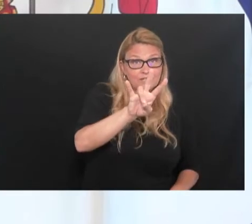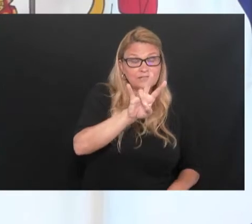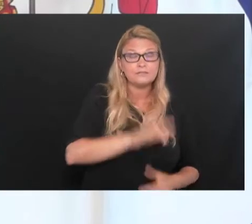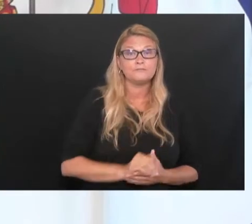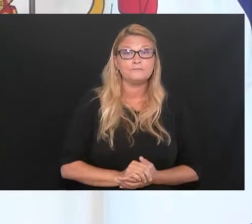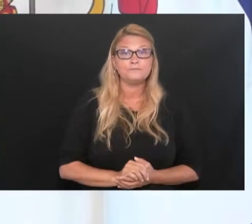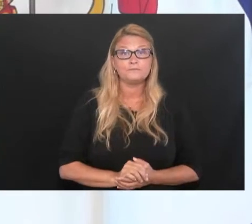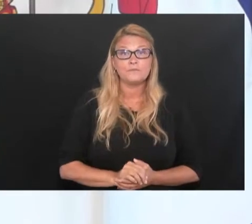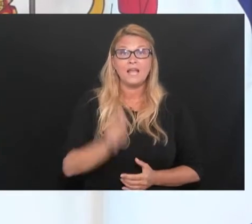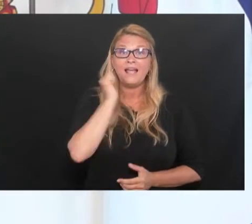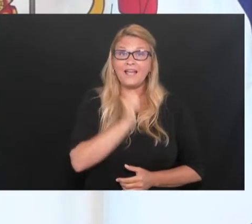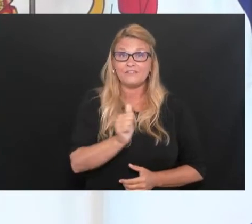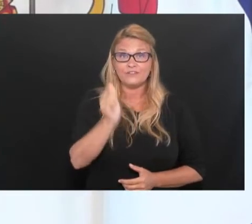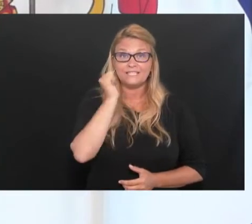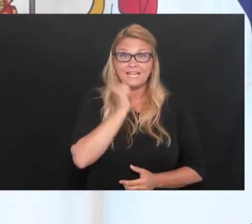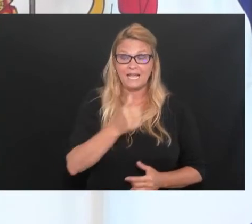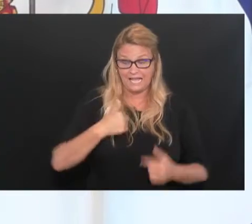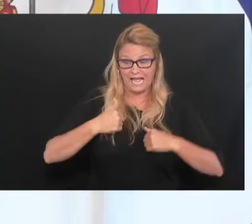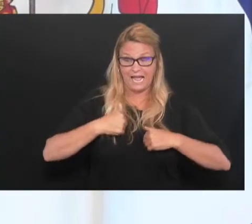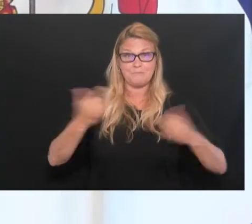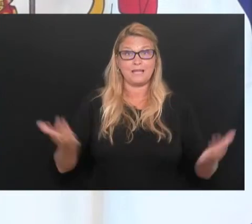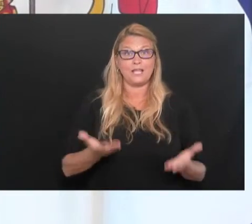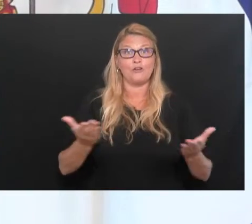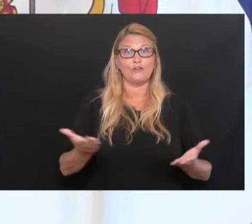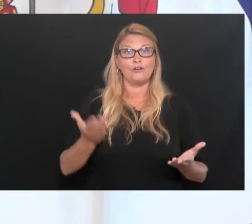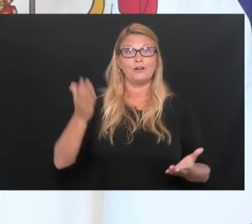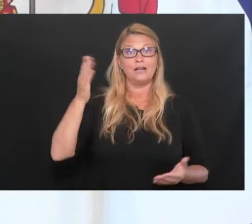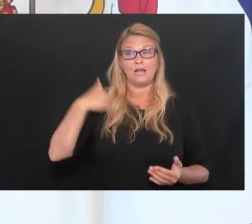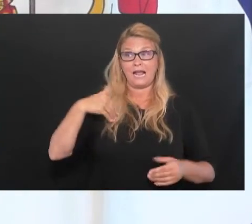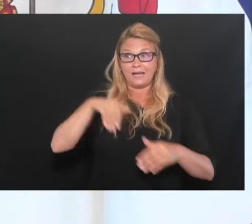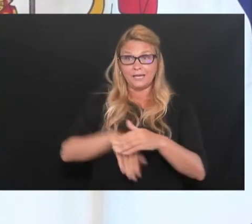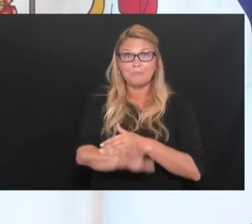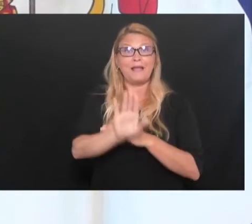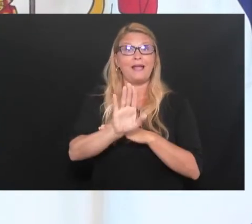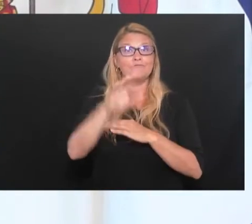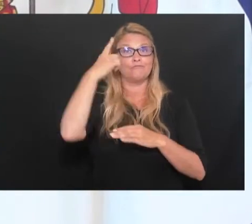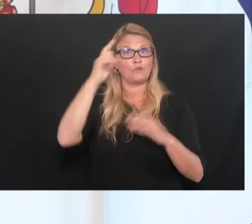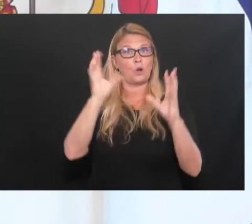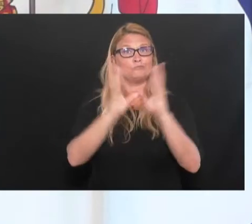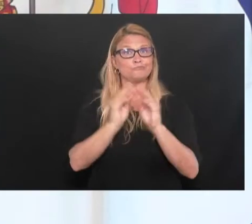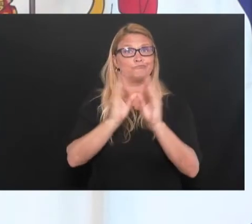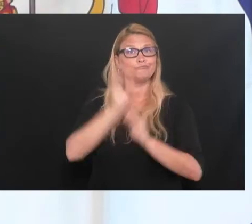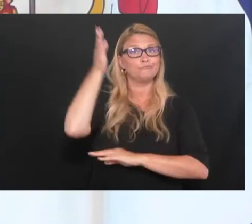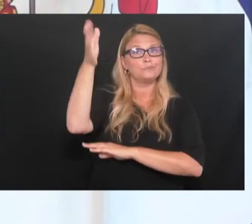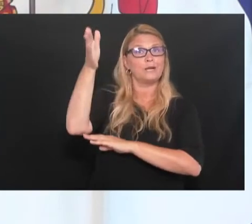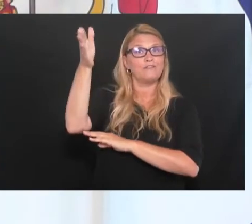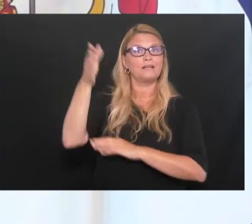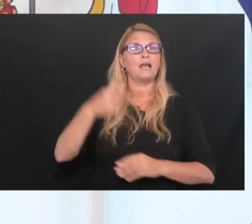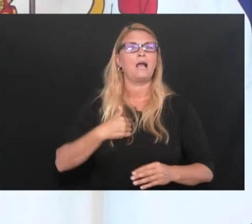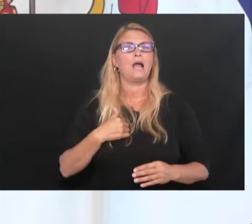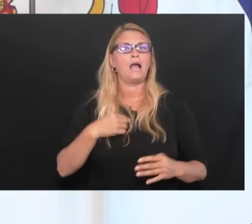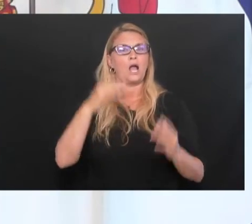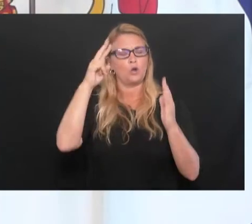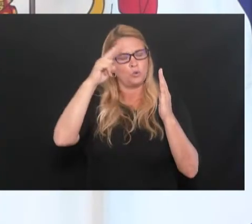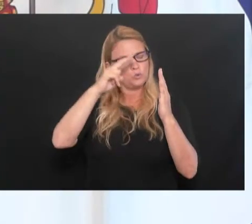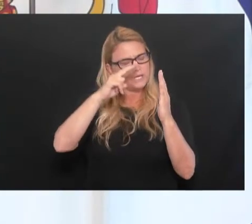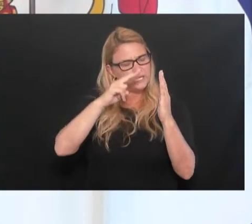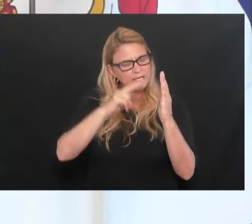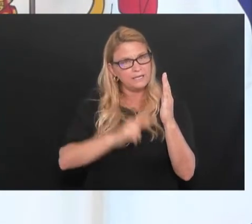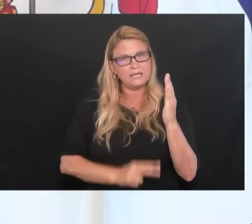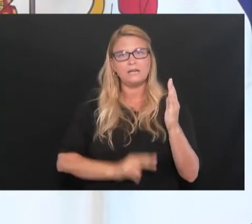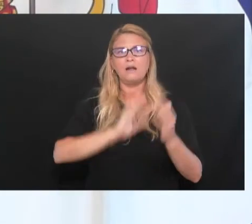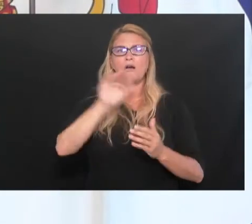Every day that I'm here, when I come to do the briefings, I read a list of people that have